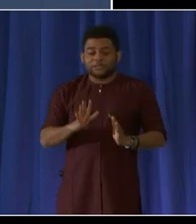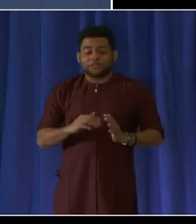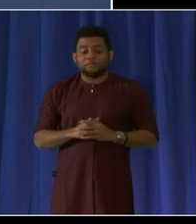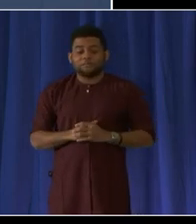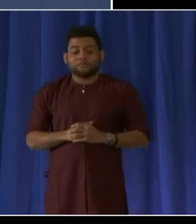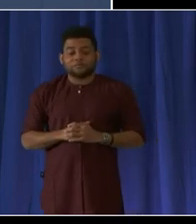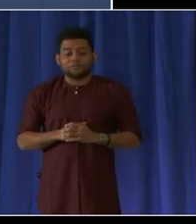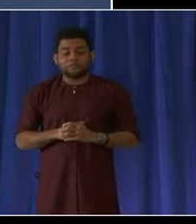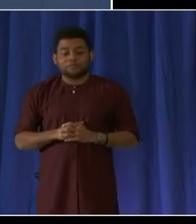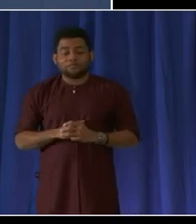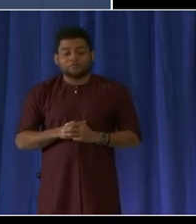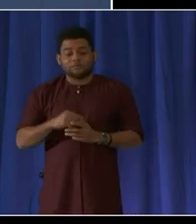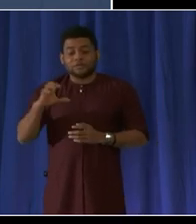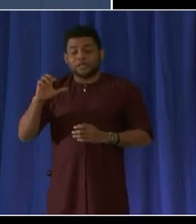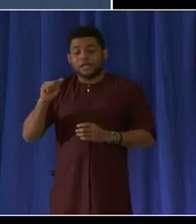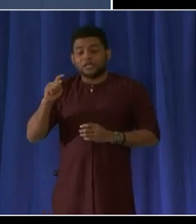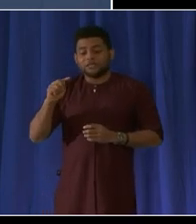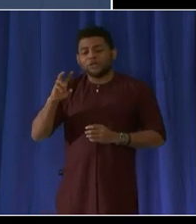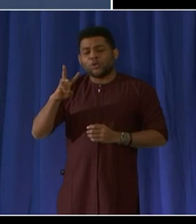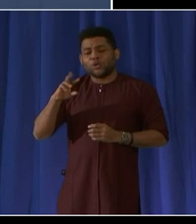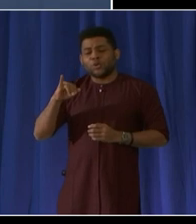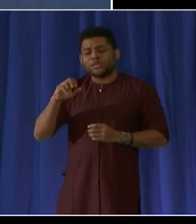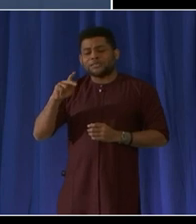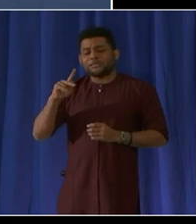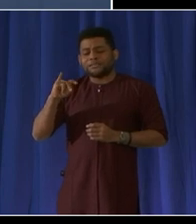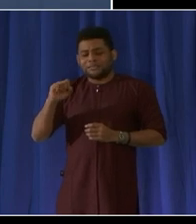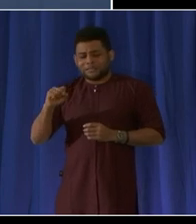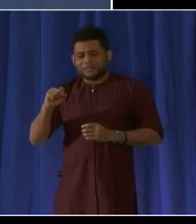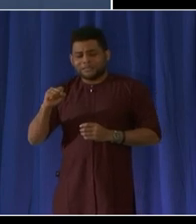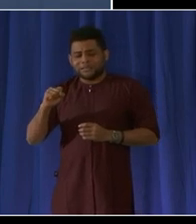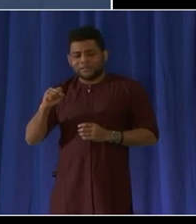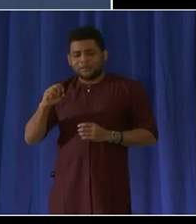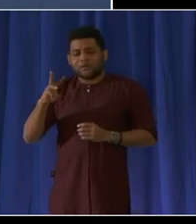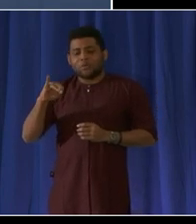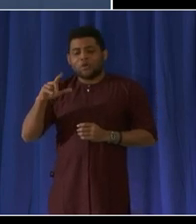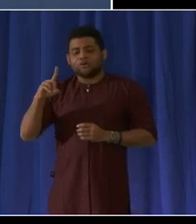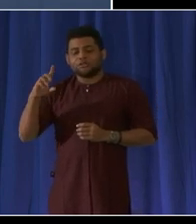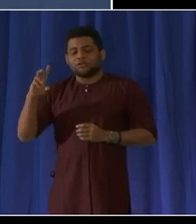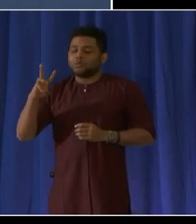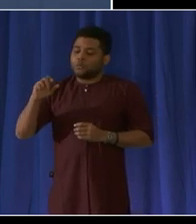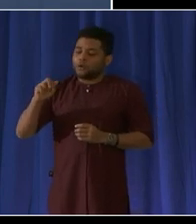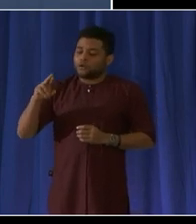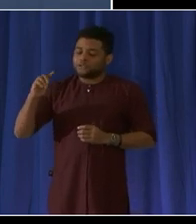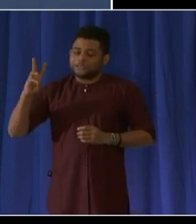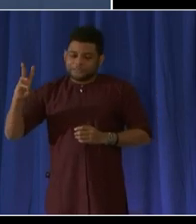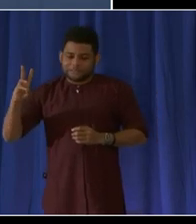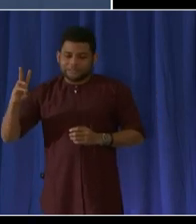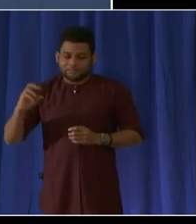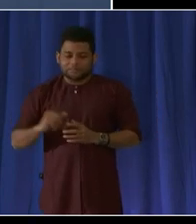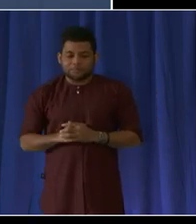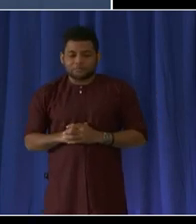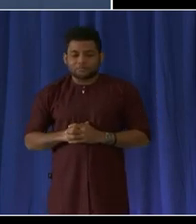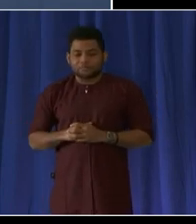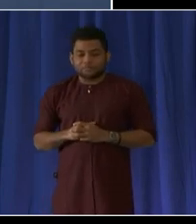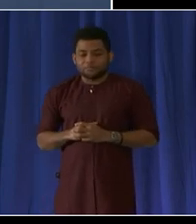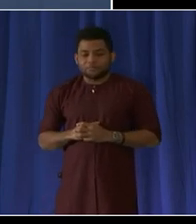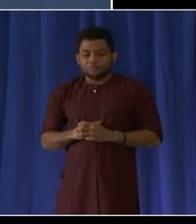speaker. Ms. Catherine Wilkins in Ward 6, you are unmuted.